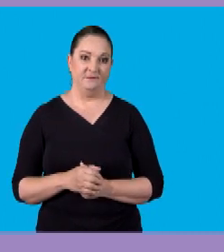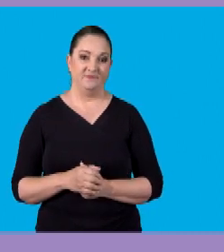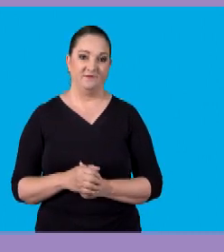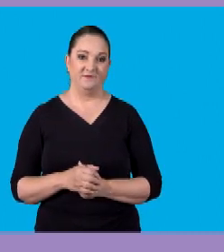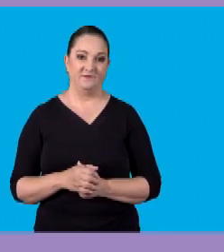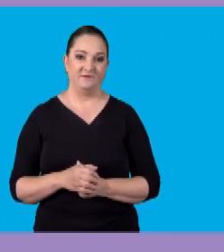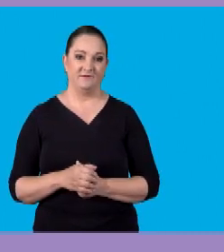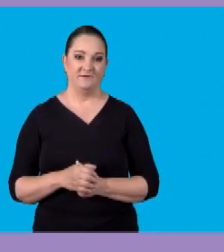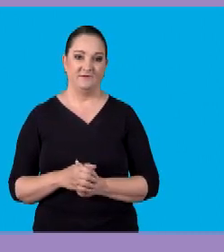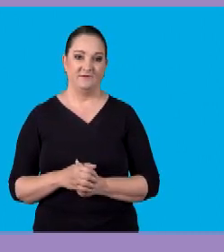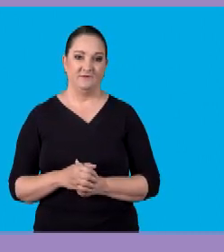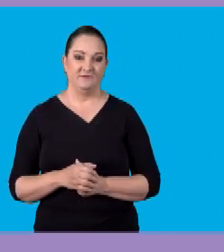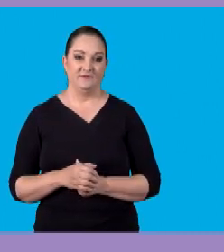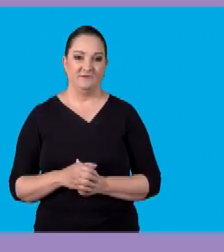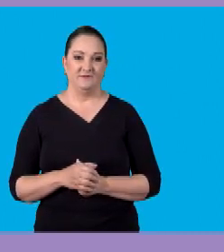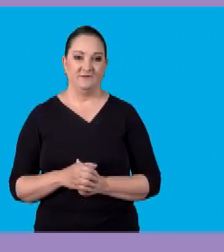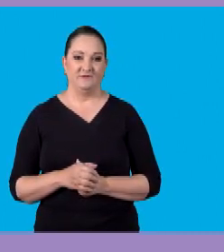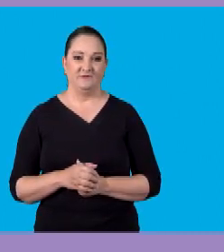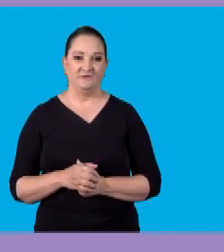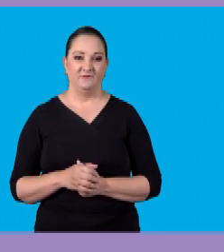are supplementary,